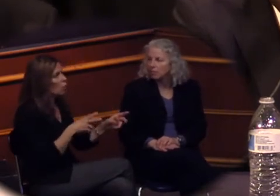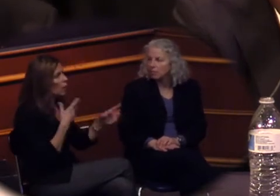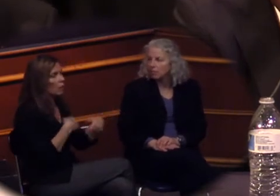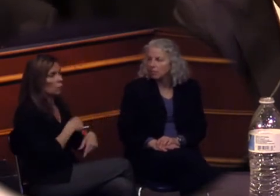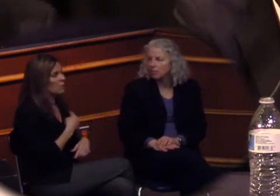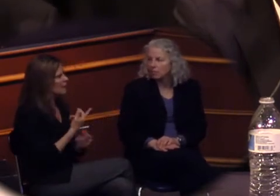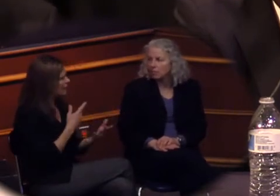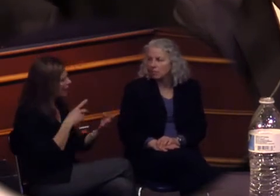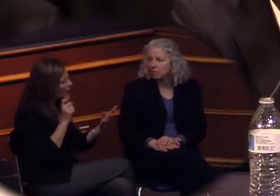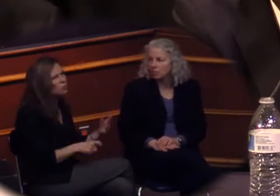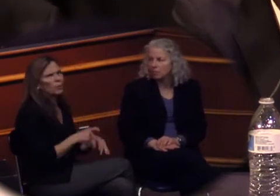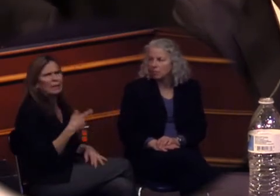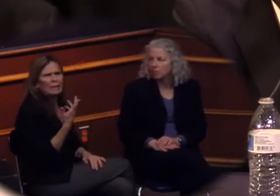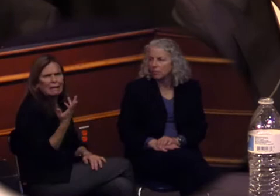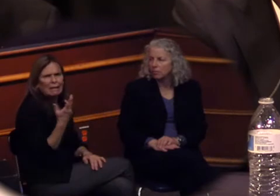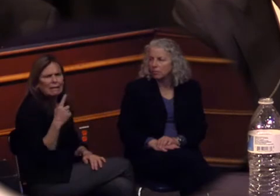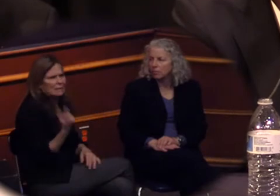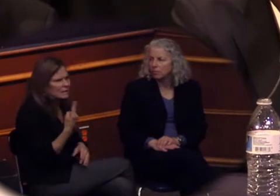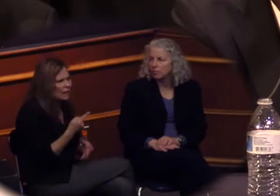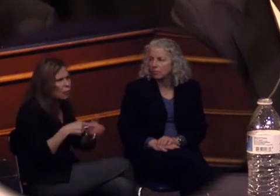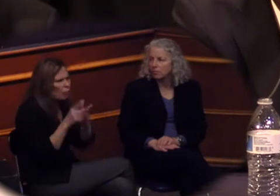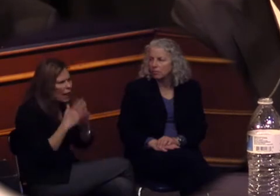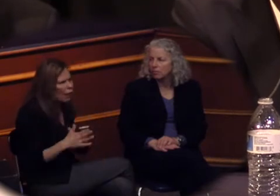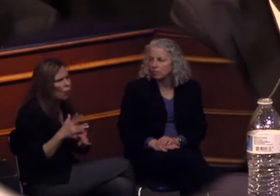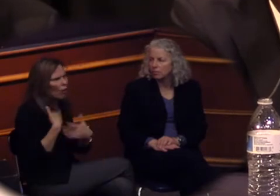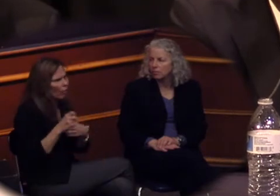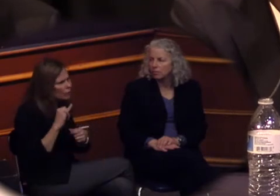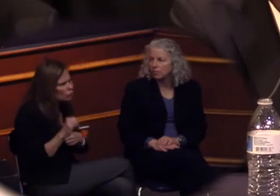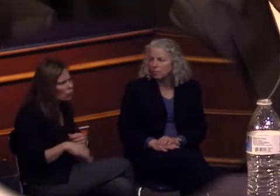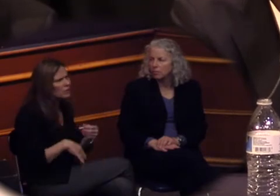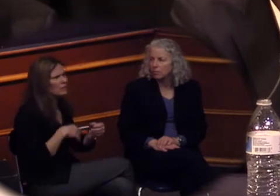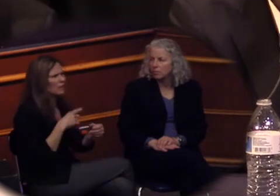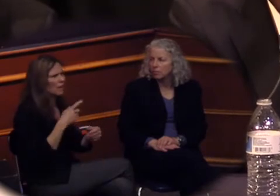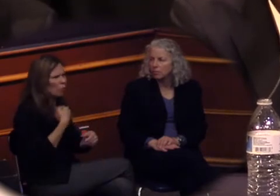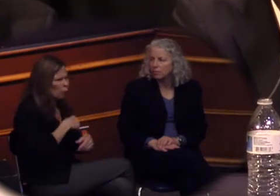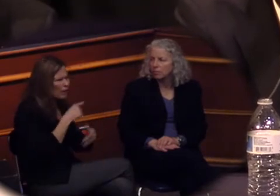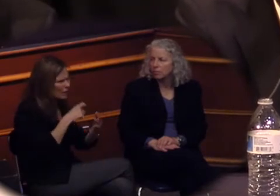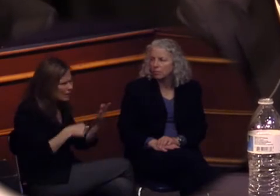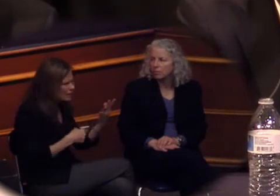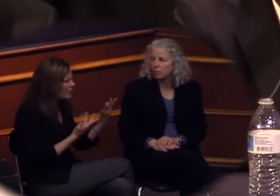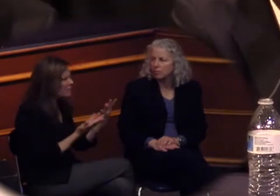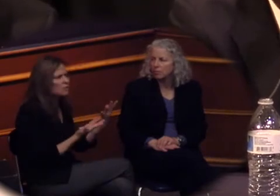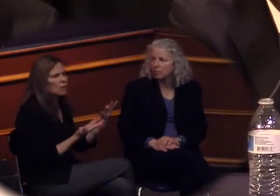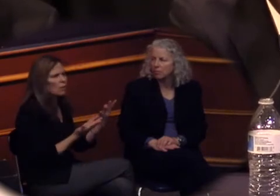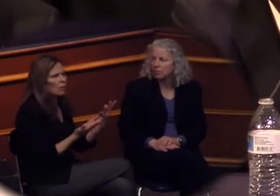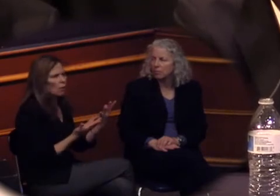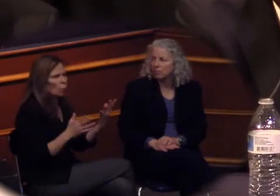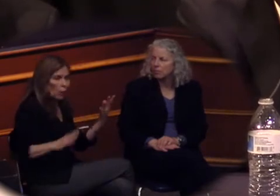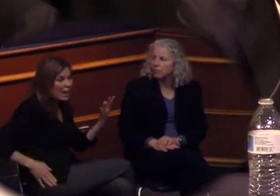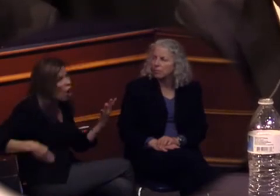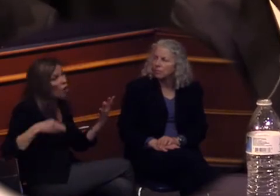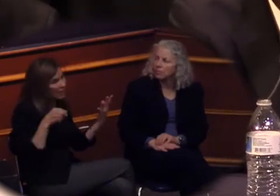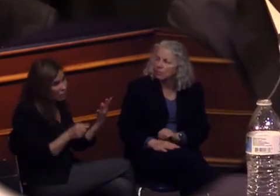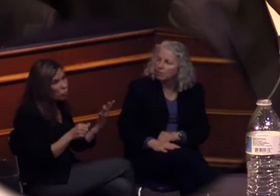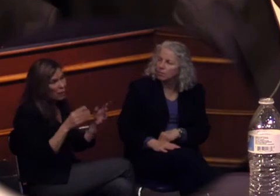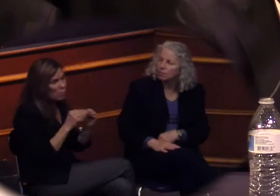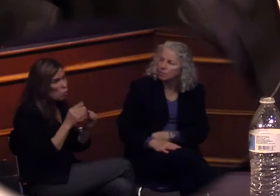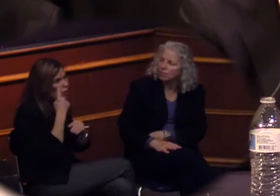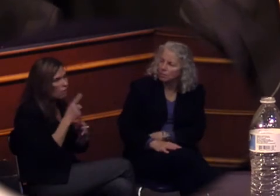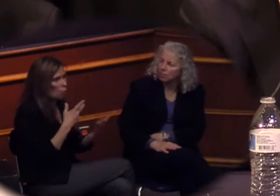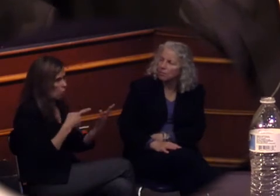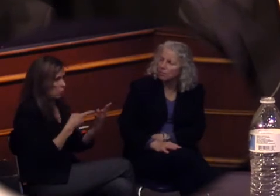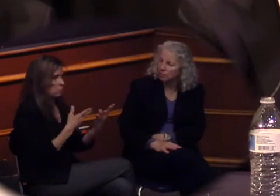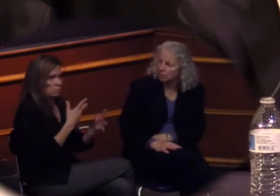we need single payer and we need paid family need, but we look people in the eye and say we're going to ask people to pay more to invest in these things, particularly around greater